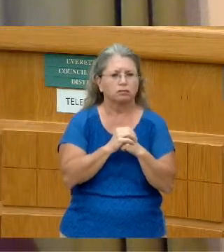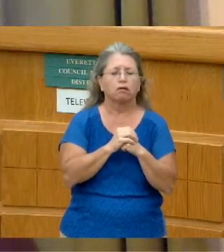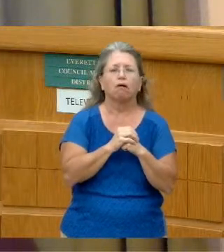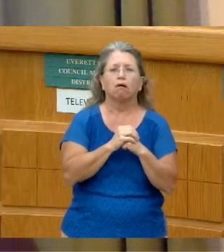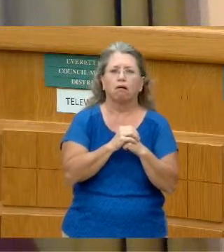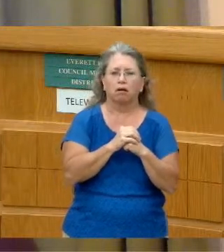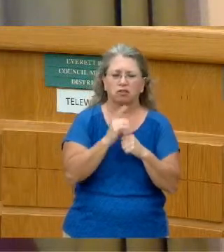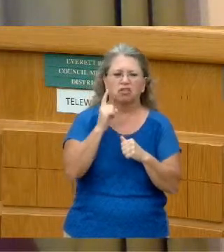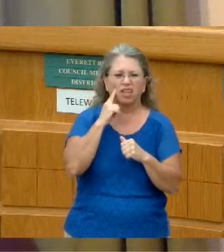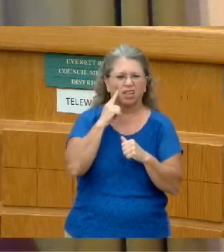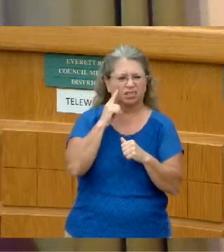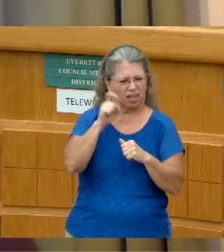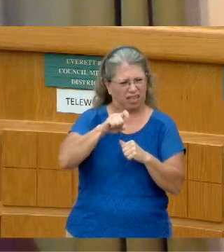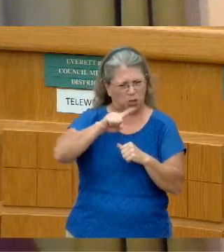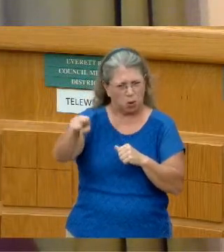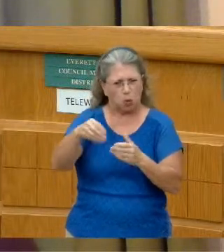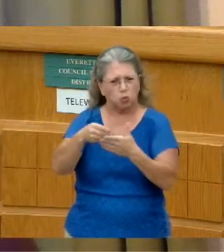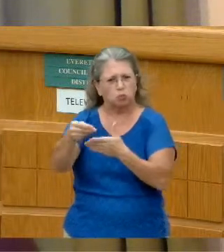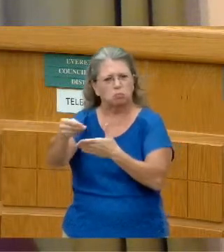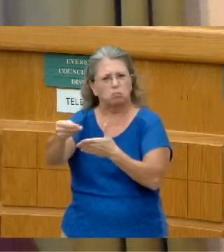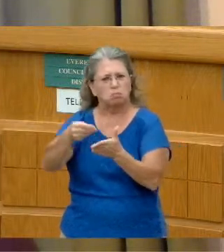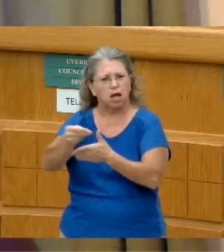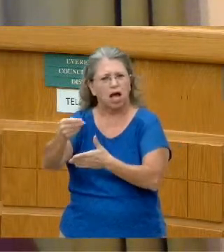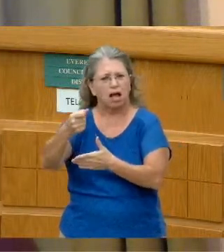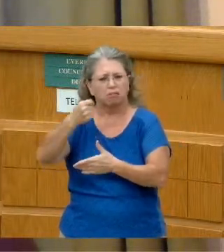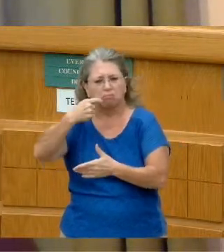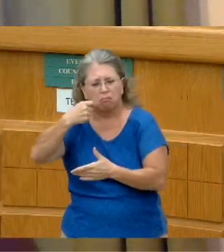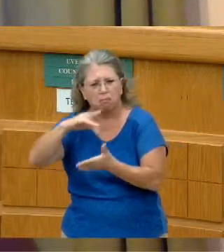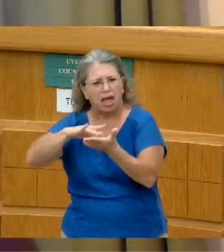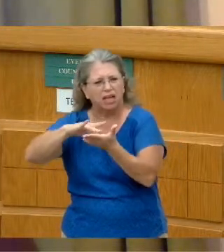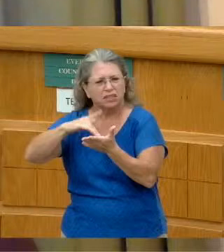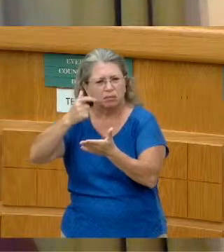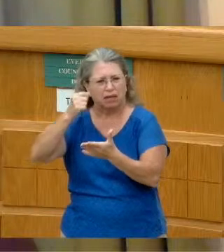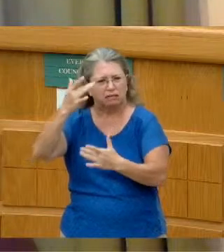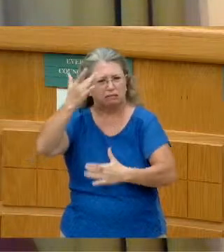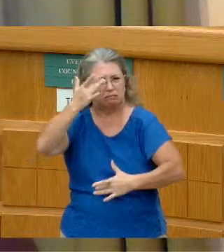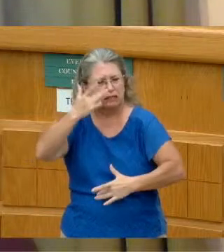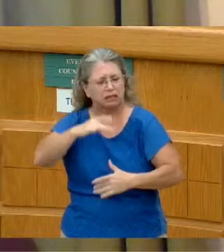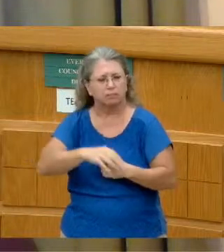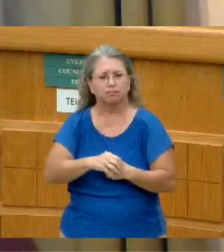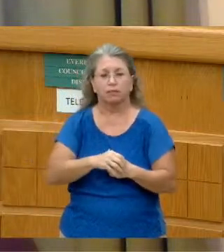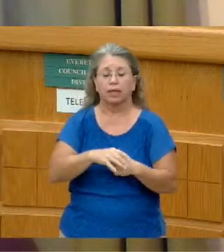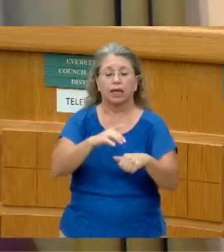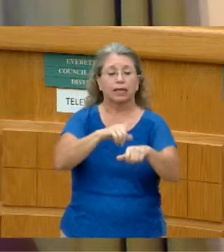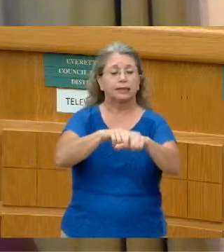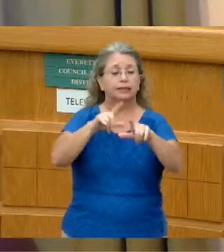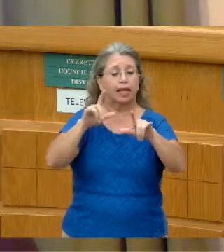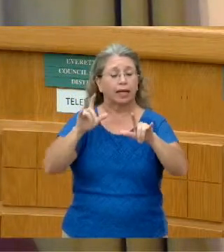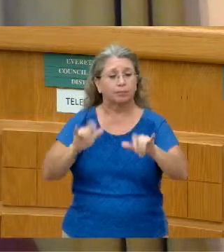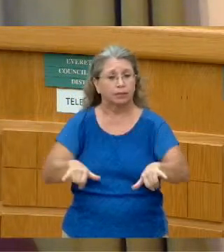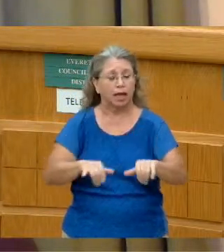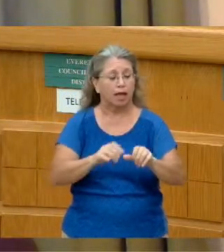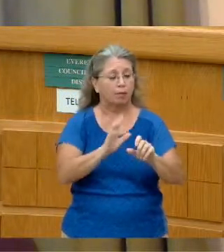get some Pepto and Tylenol because she's feeling so sick. At the same time, Grandpa John remembers that he needs to go pick up